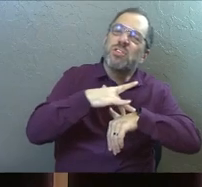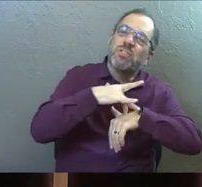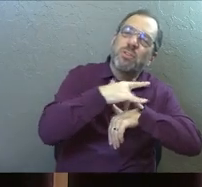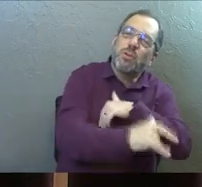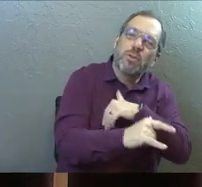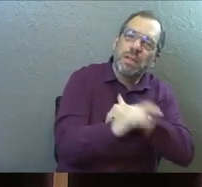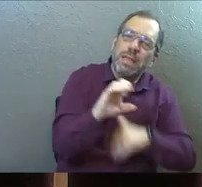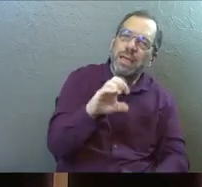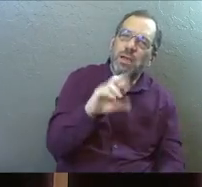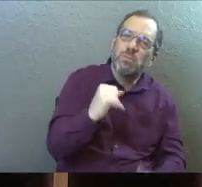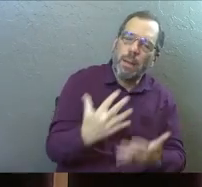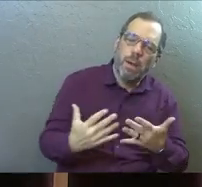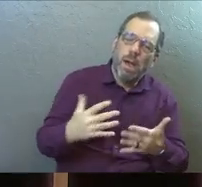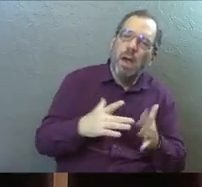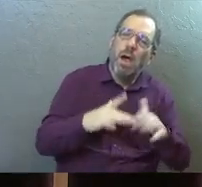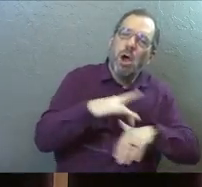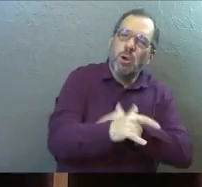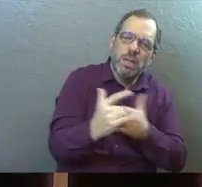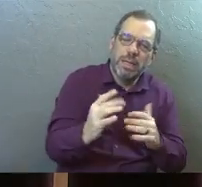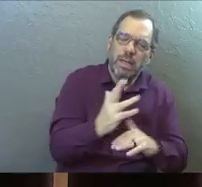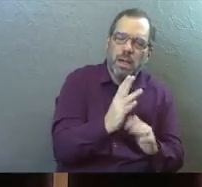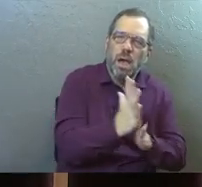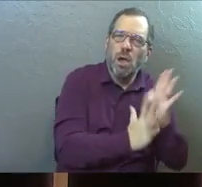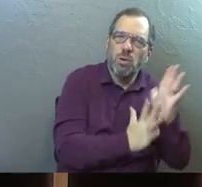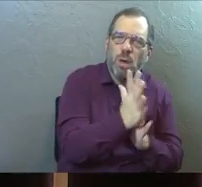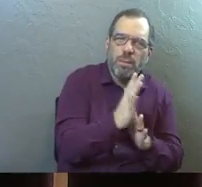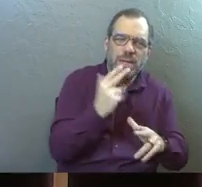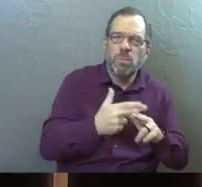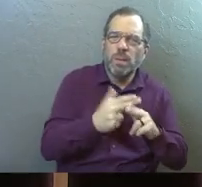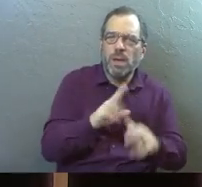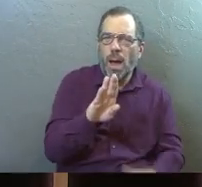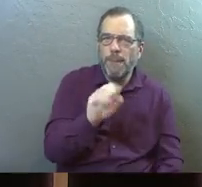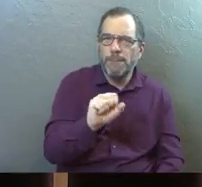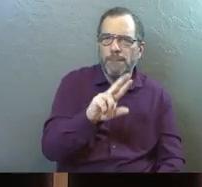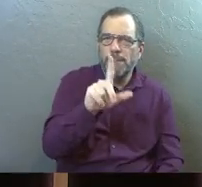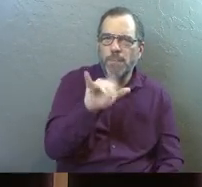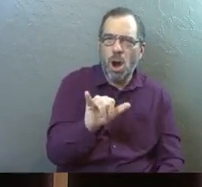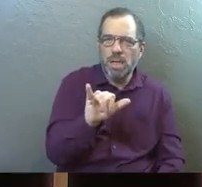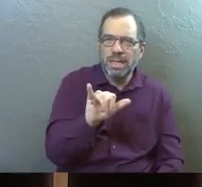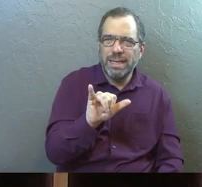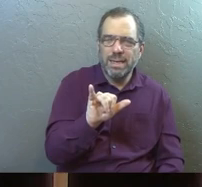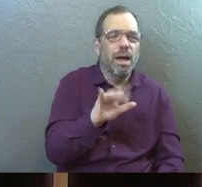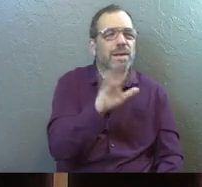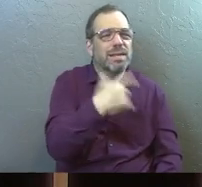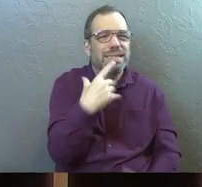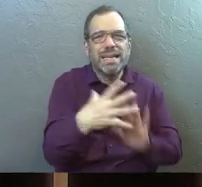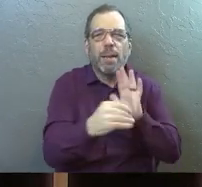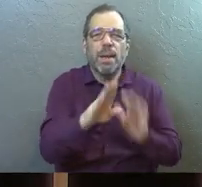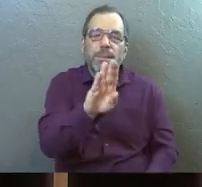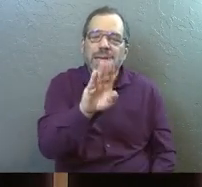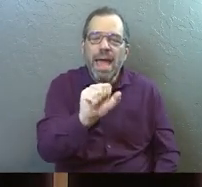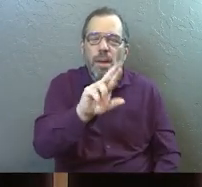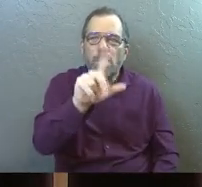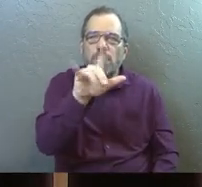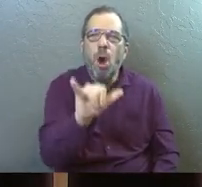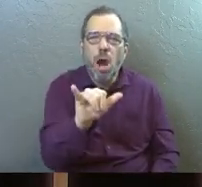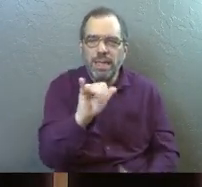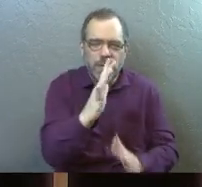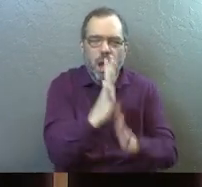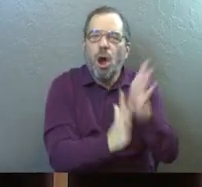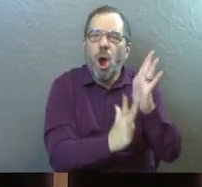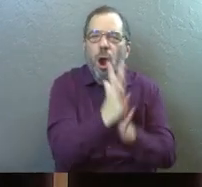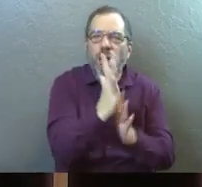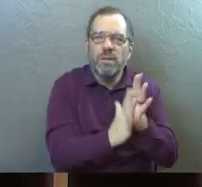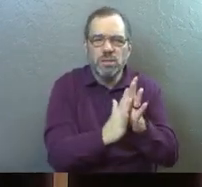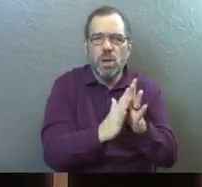crop. So scholars tell us this is the barley harvest. Say barley harvest. Barley harvest. So the barley matured in